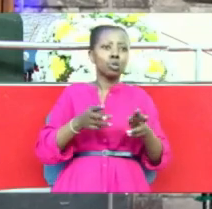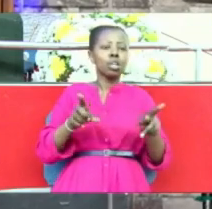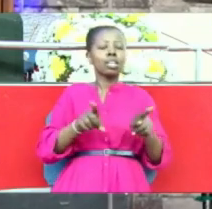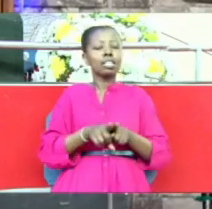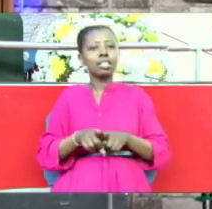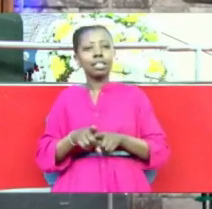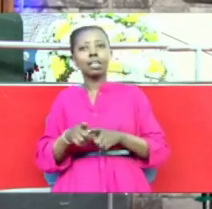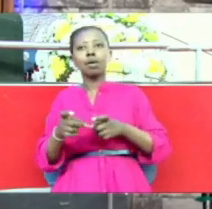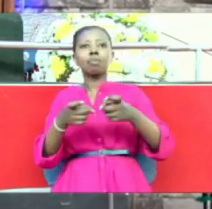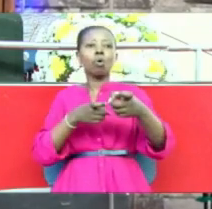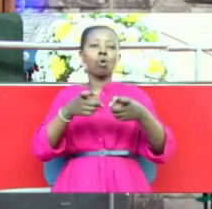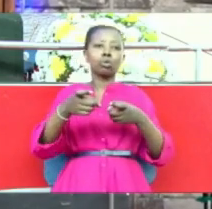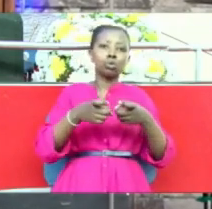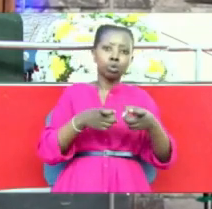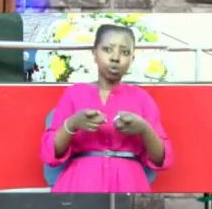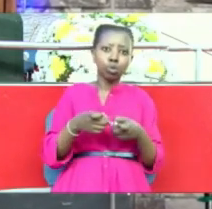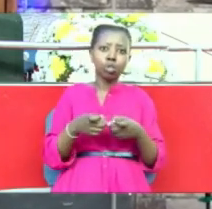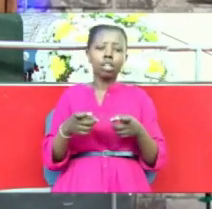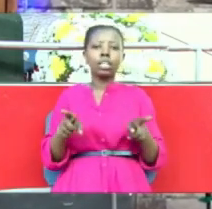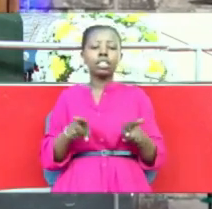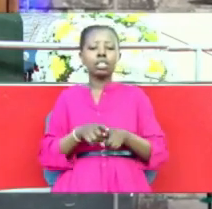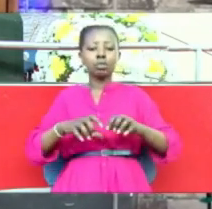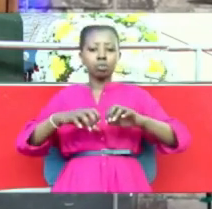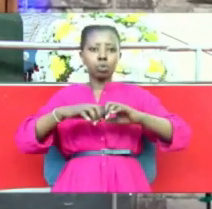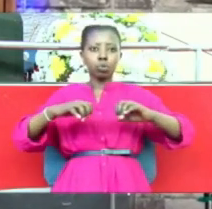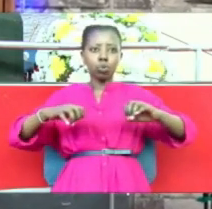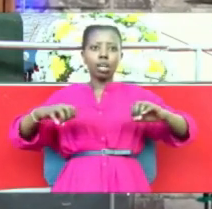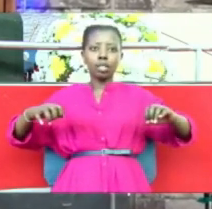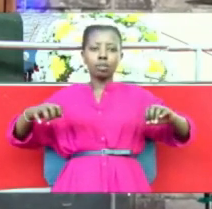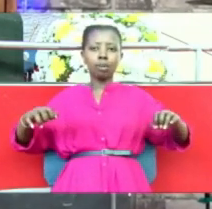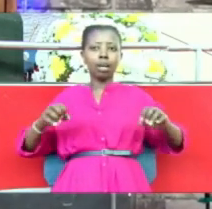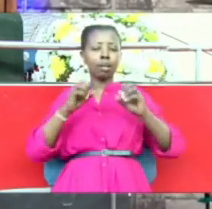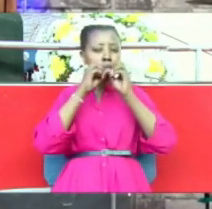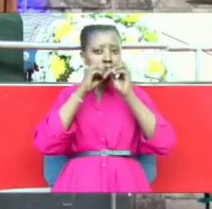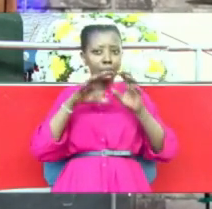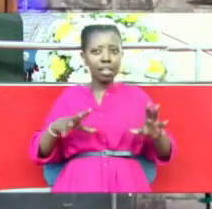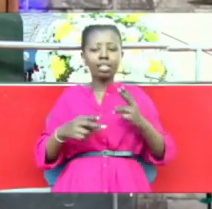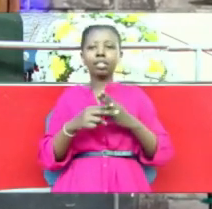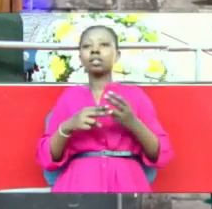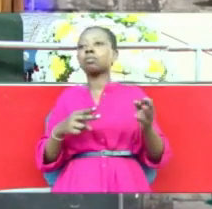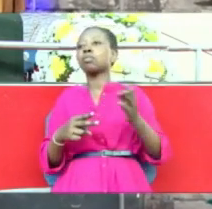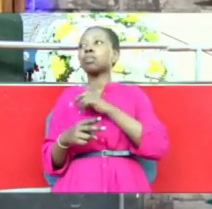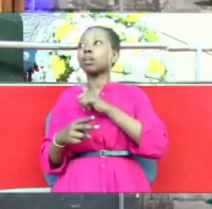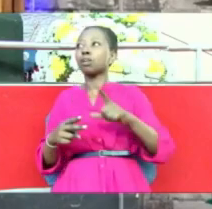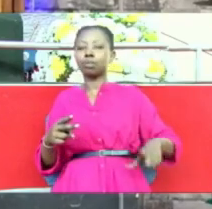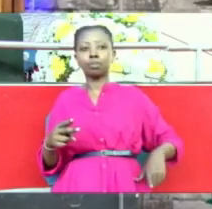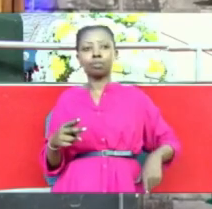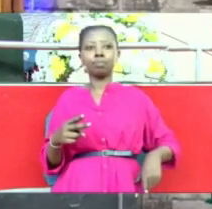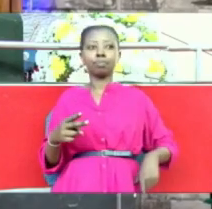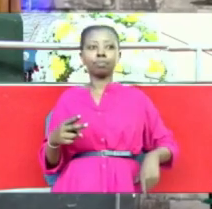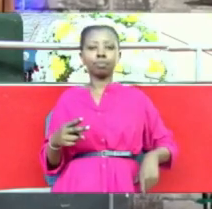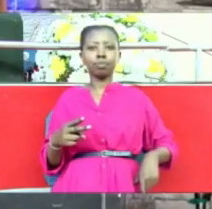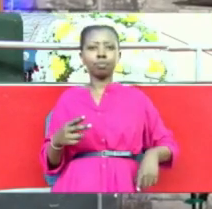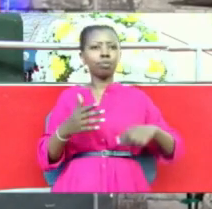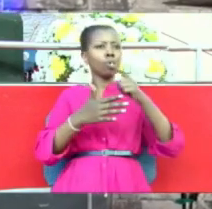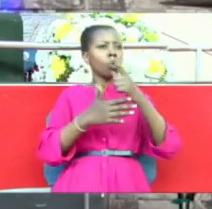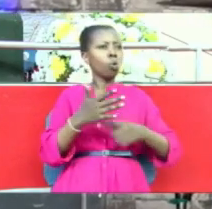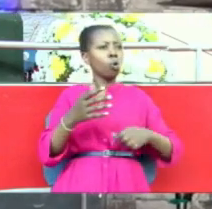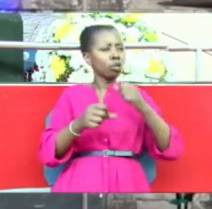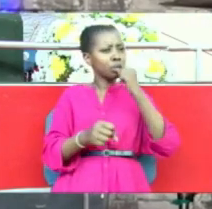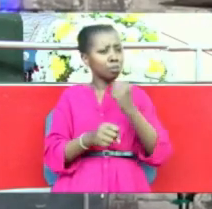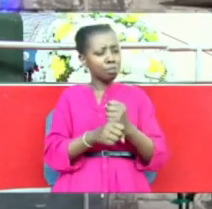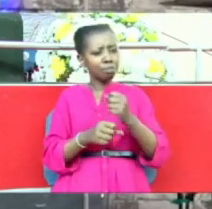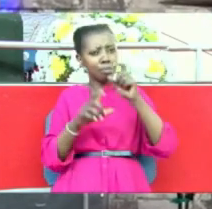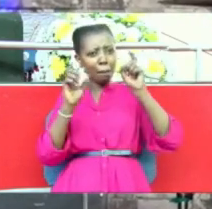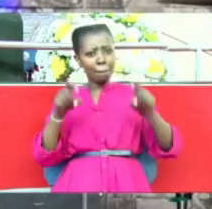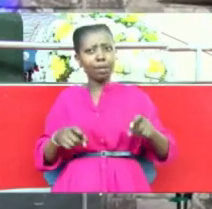authority to expand. Blessed be the name of the Lord. Amen. What must we do to expand?